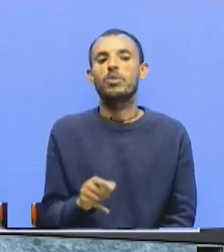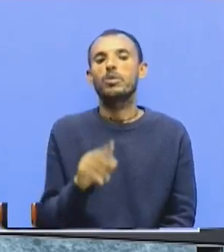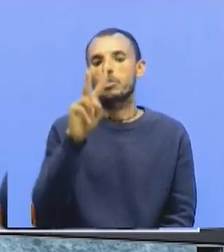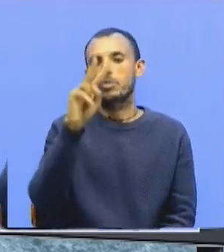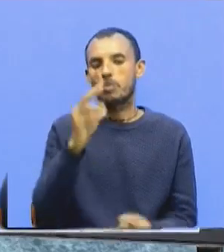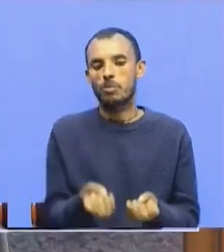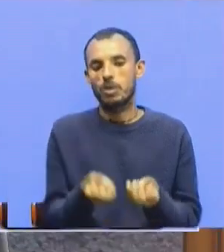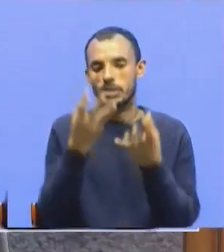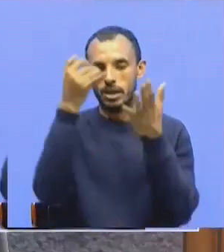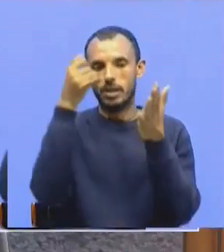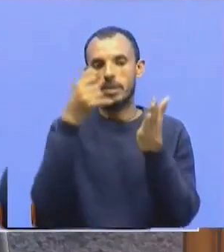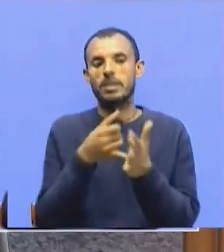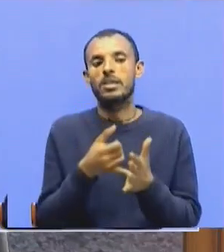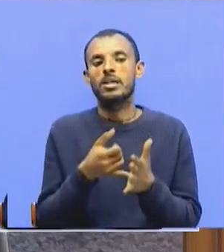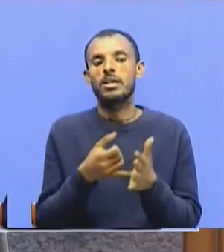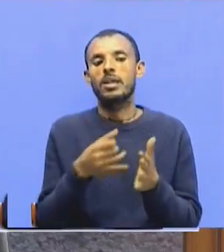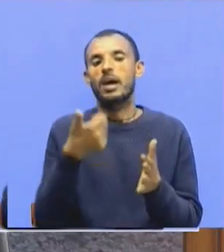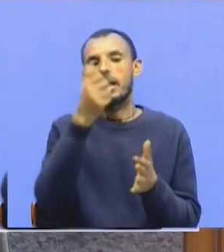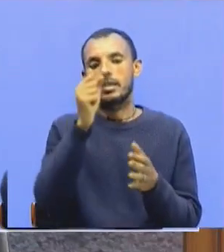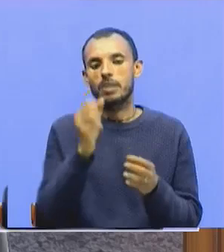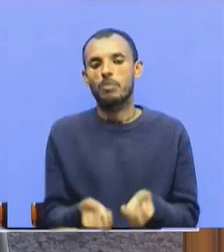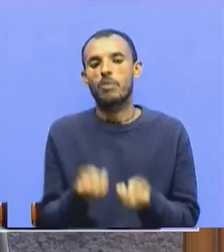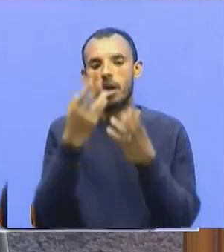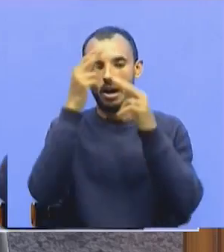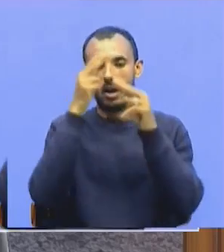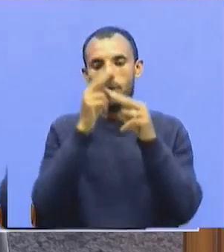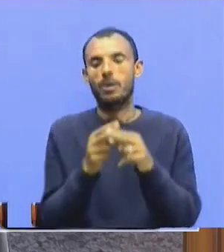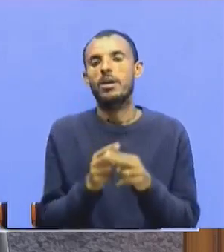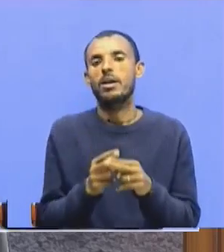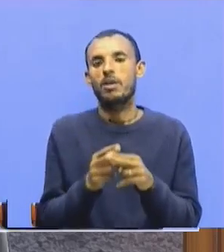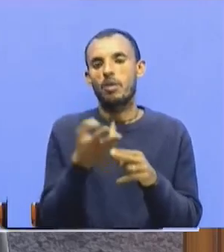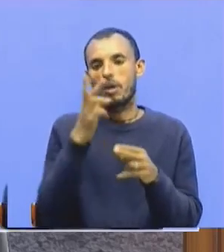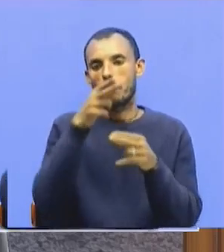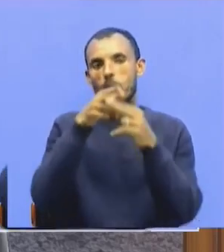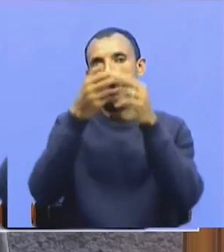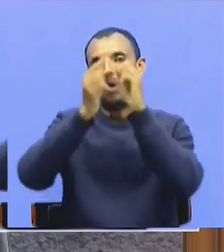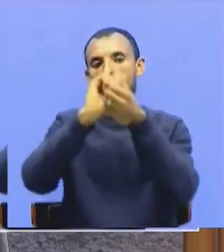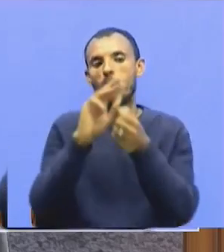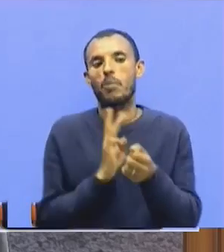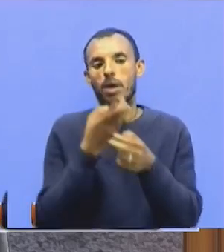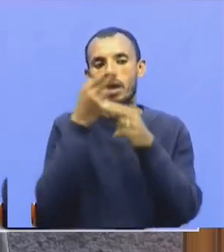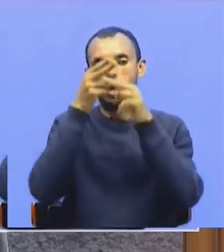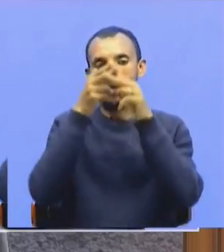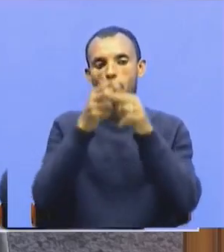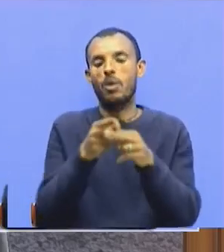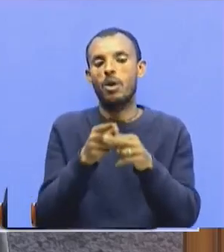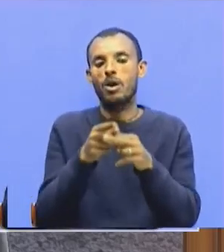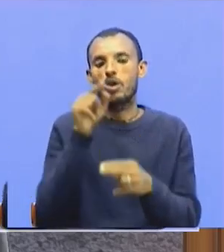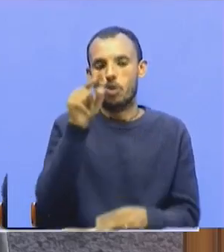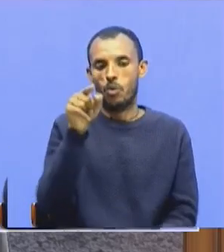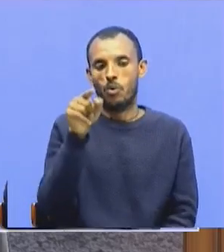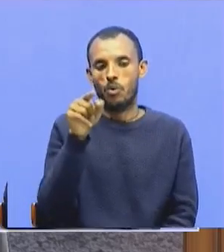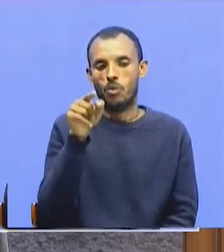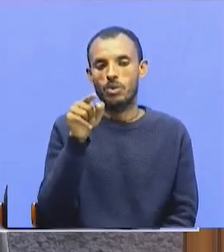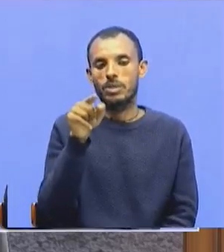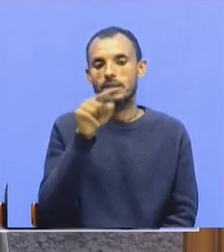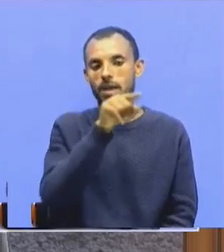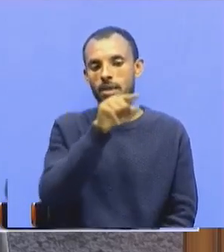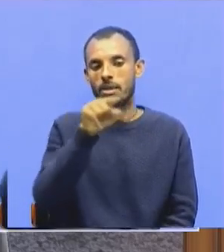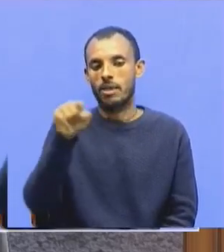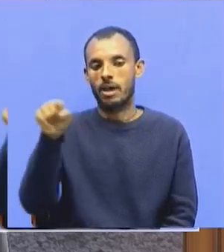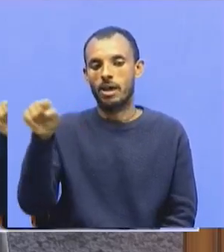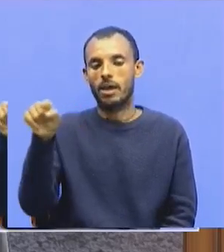use as a plural noun or pronoun. We call them, here is you,